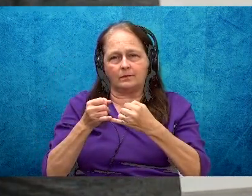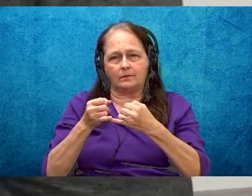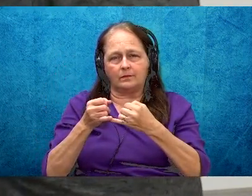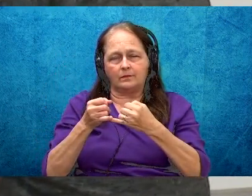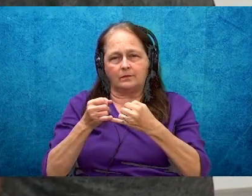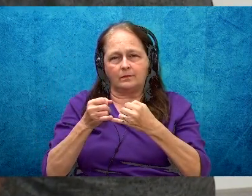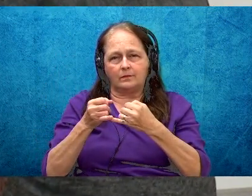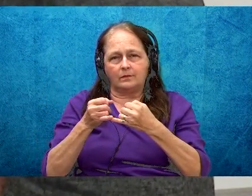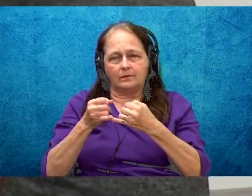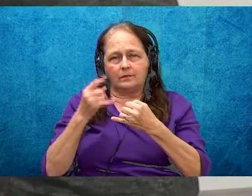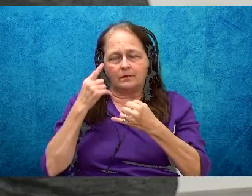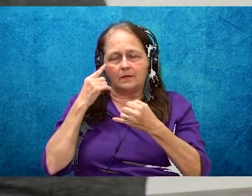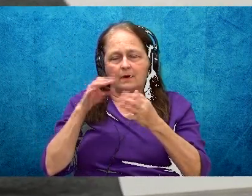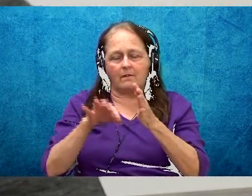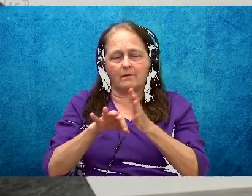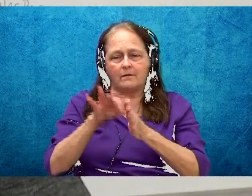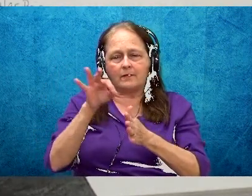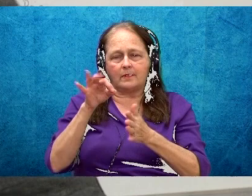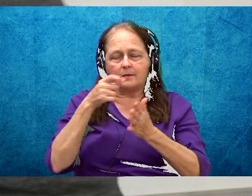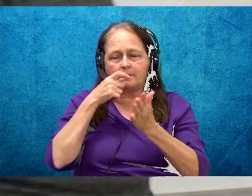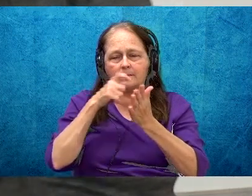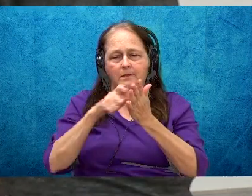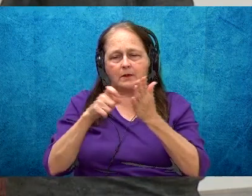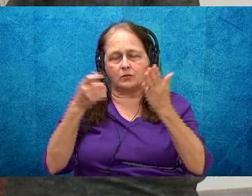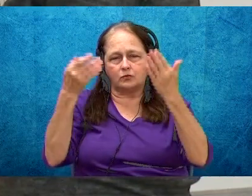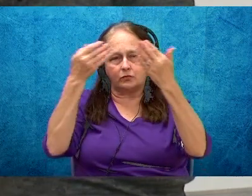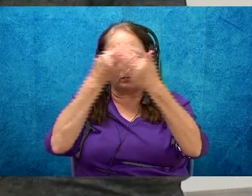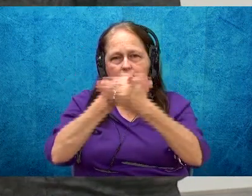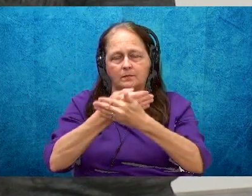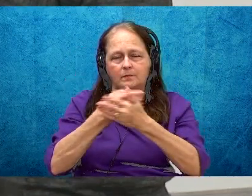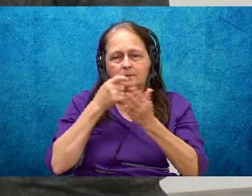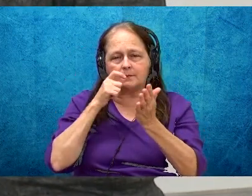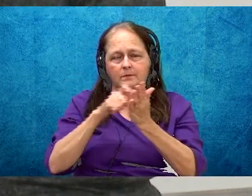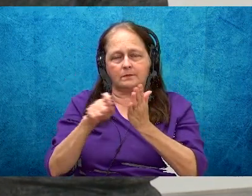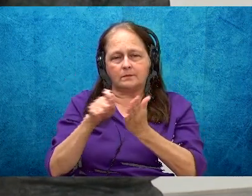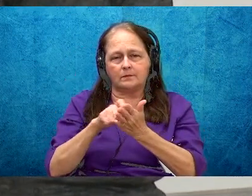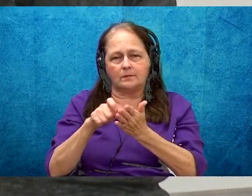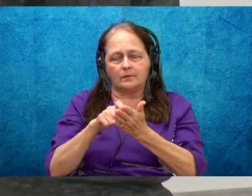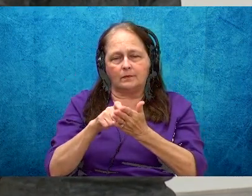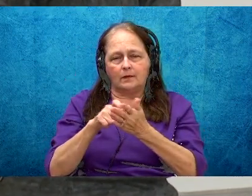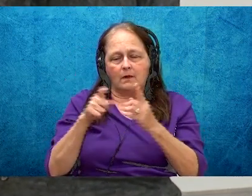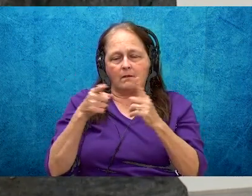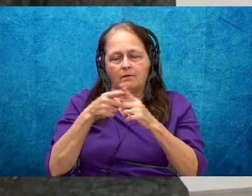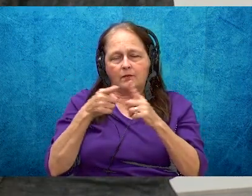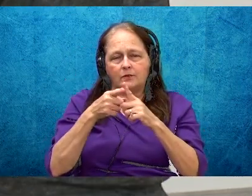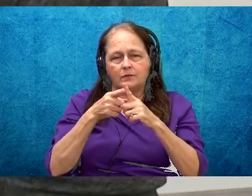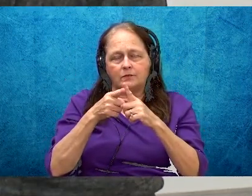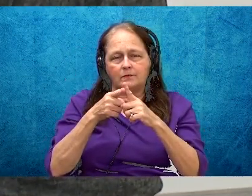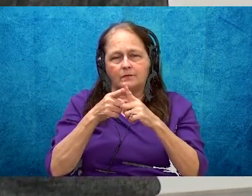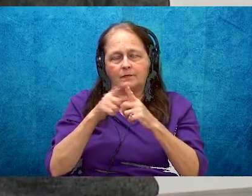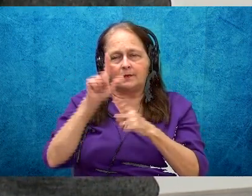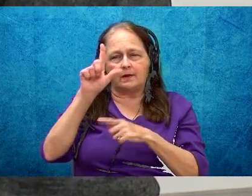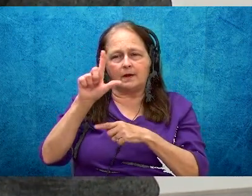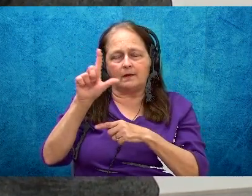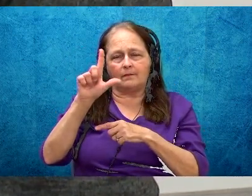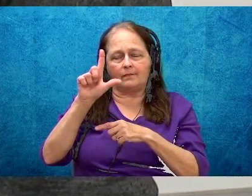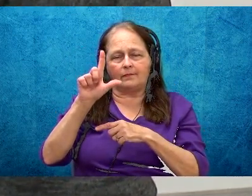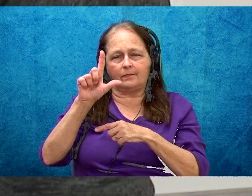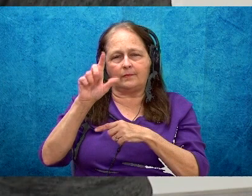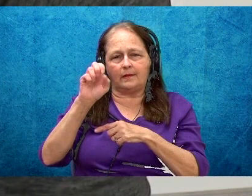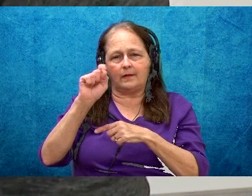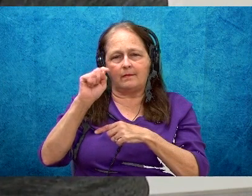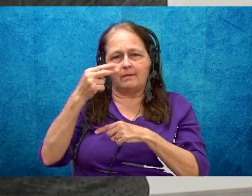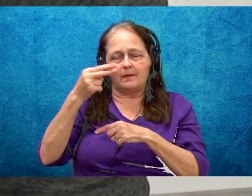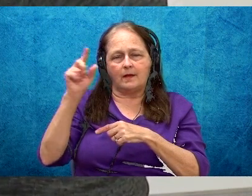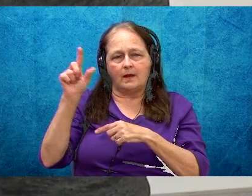Let's see if I can find a pen that's a little darker. Okay, so the first thing with length, it tells us, or